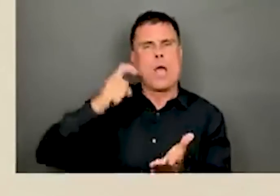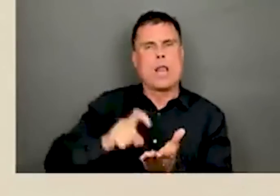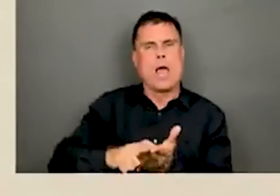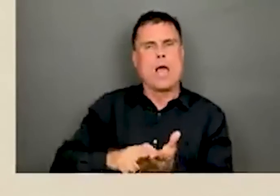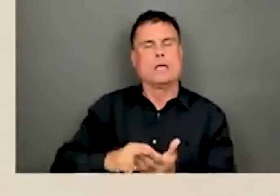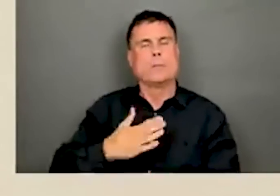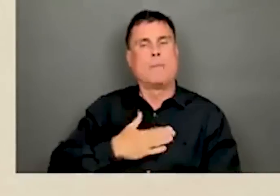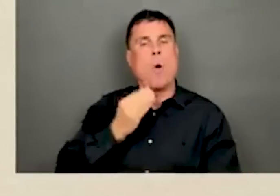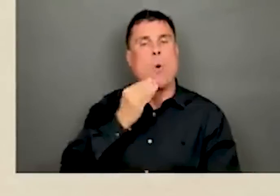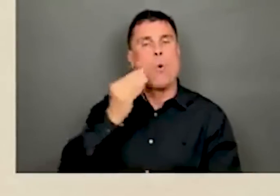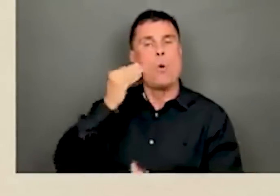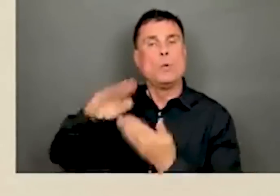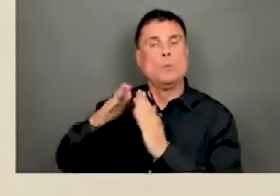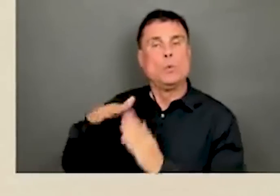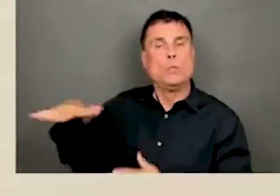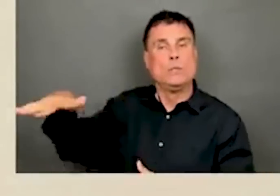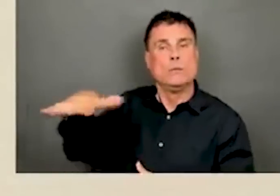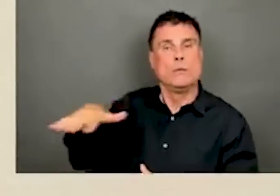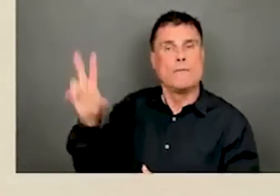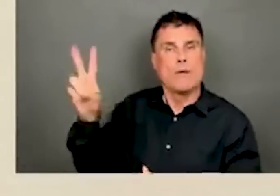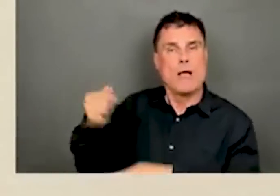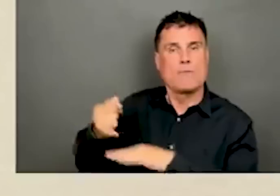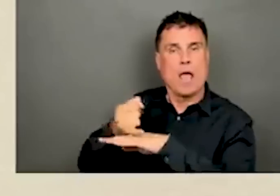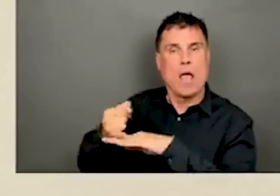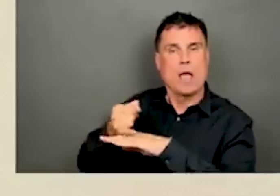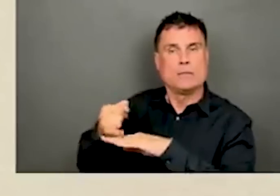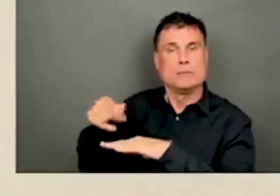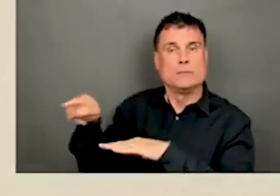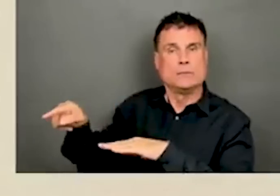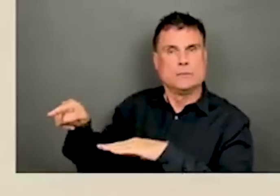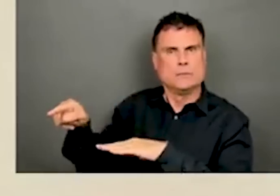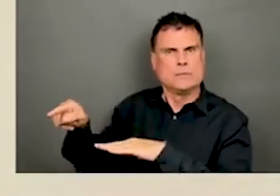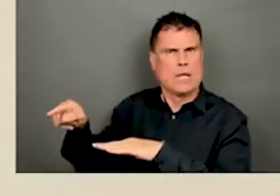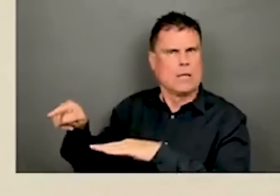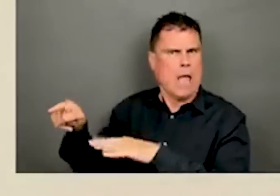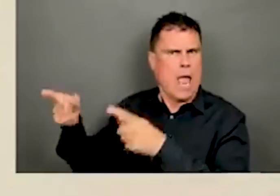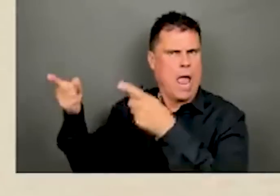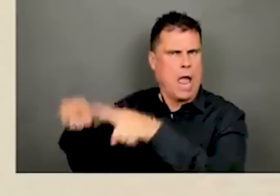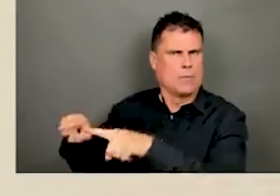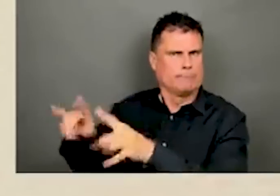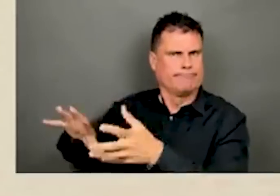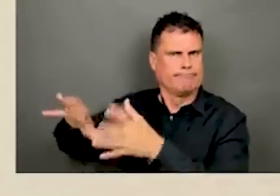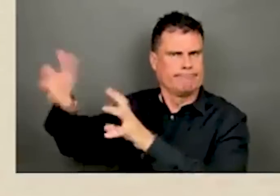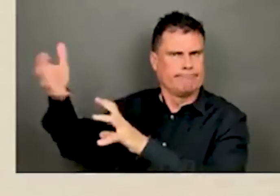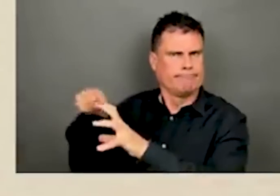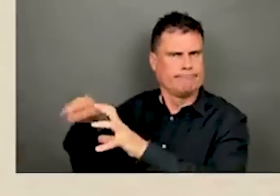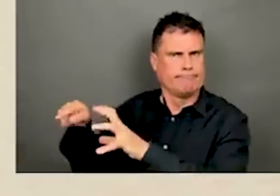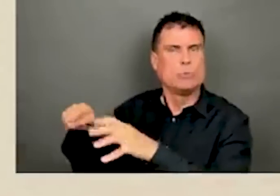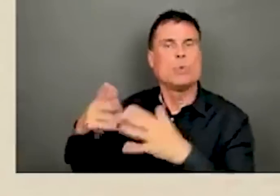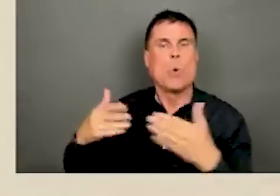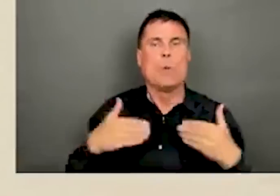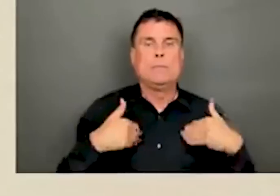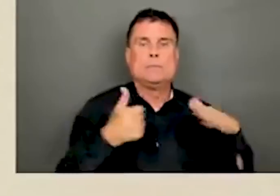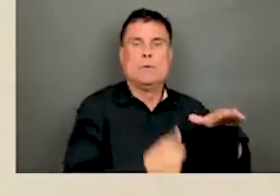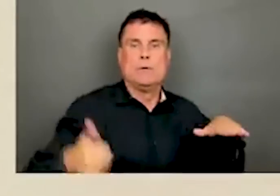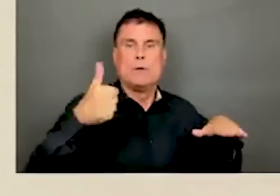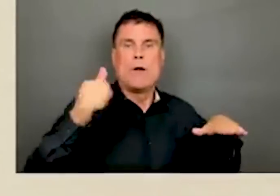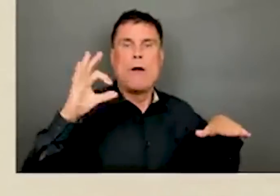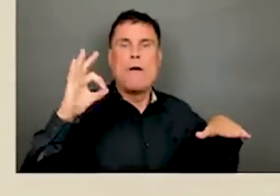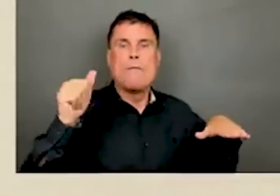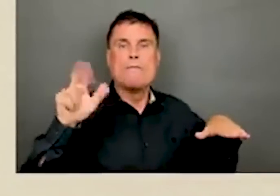Island. My thoughts are with them, and I know that Minister Farnworth and others will have more to say as information